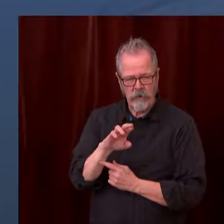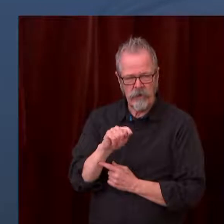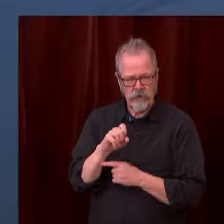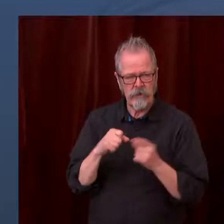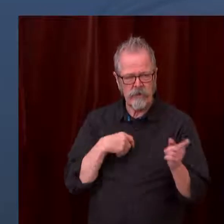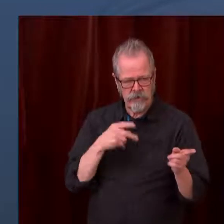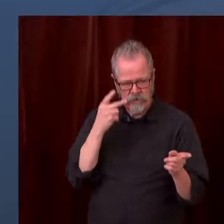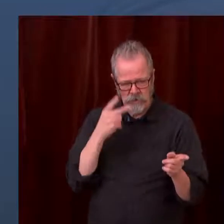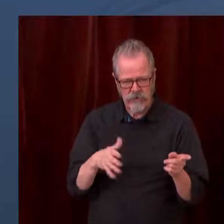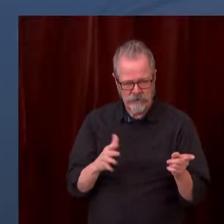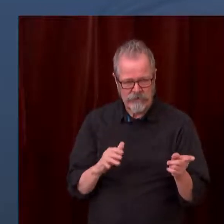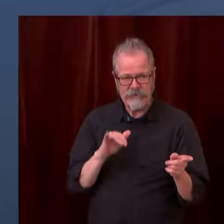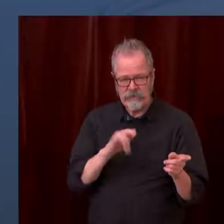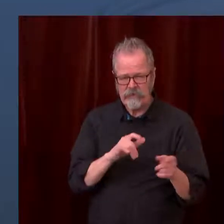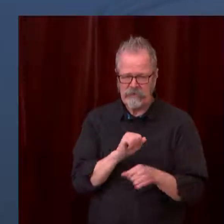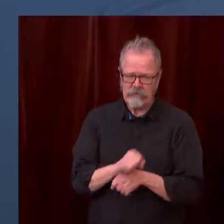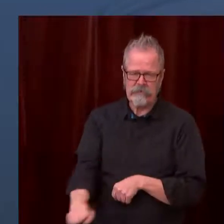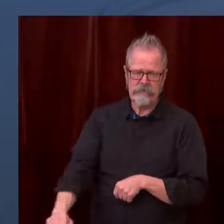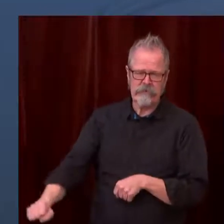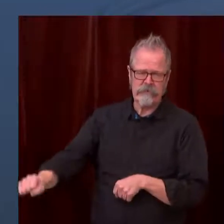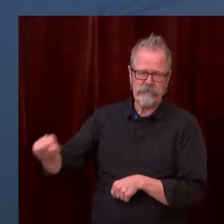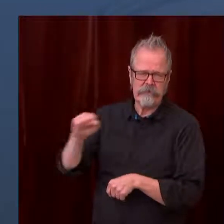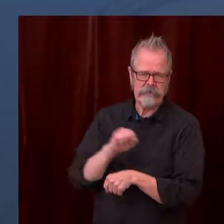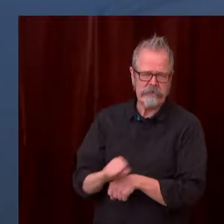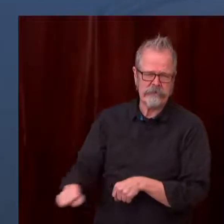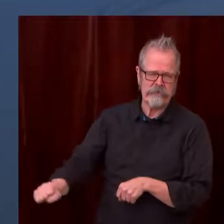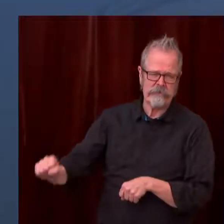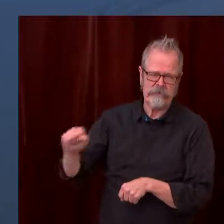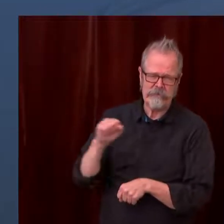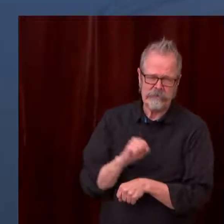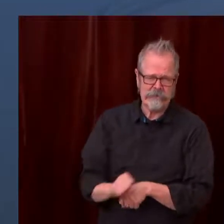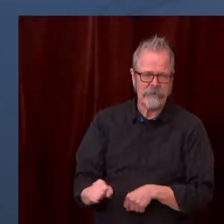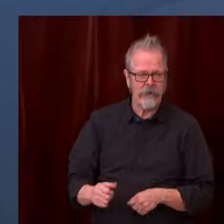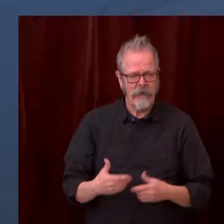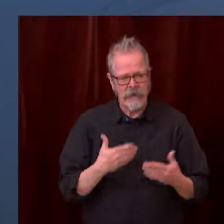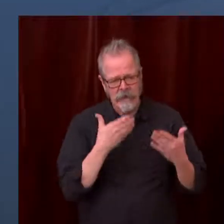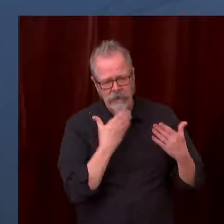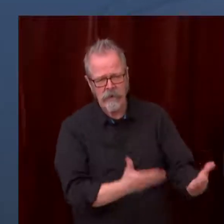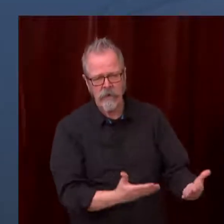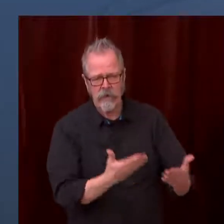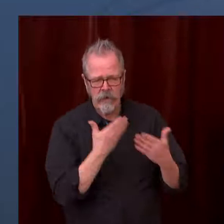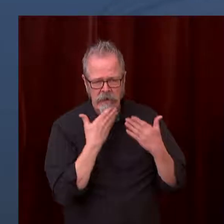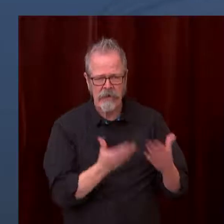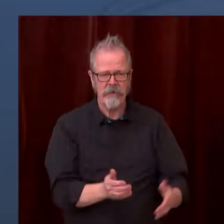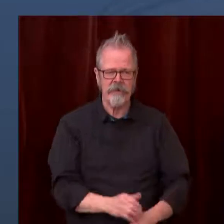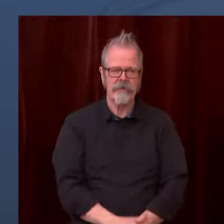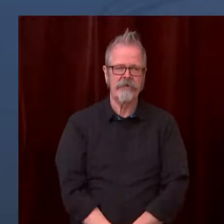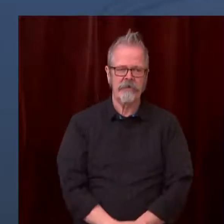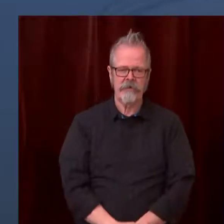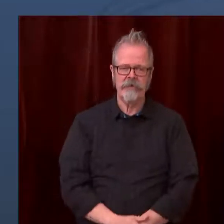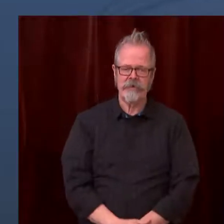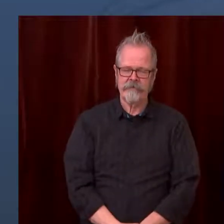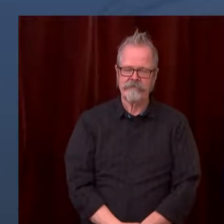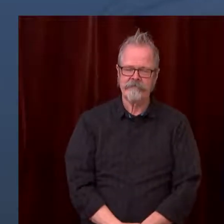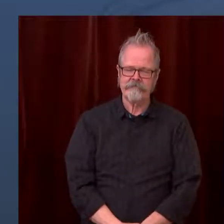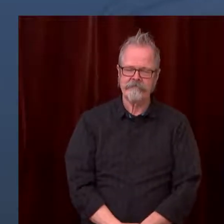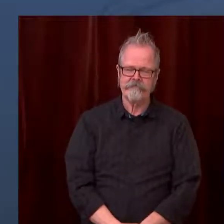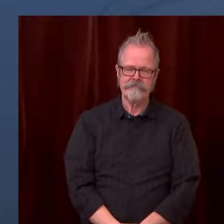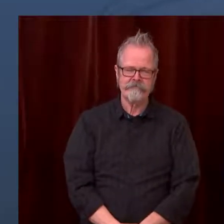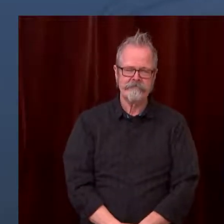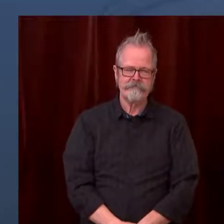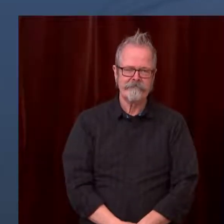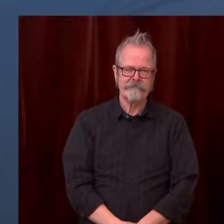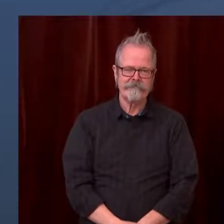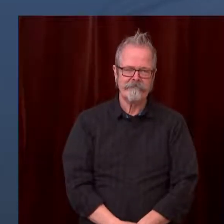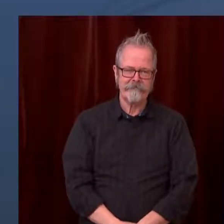who are working diligently to get this vaccine to hard-to-reach communities, BIPOC communities, those living in poverty. I talked to Dr.